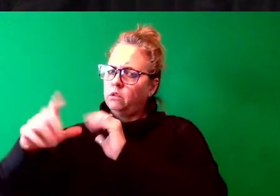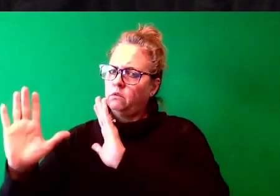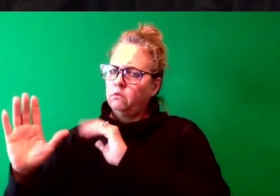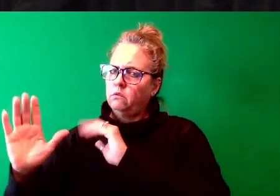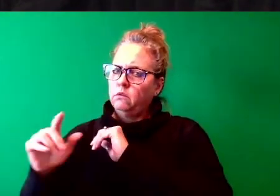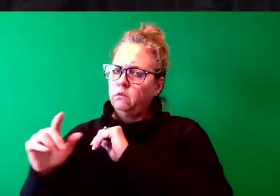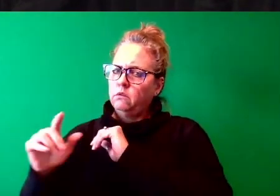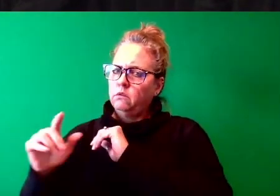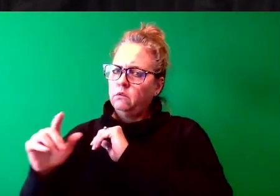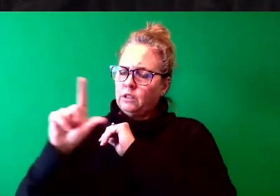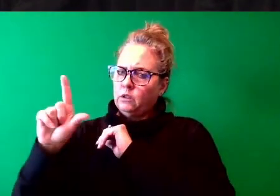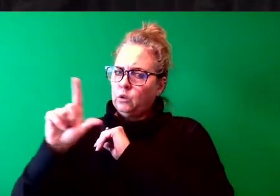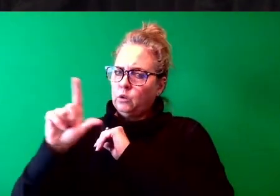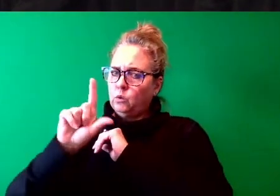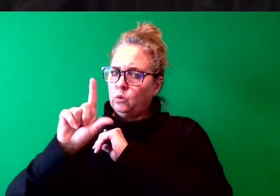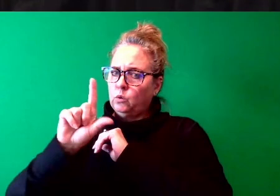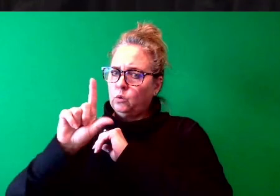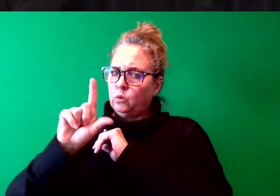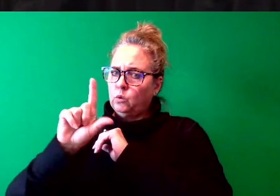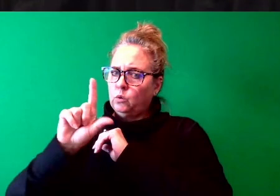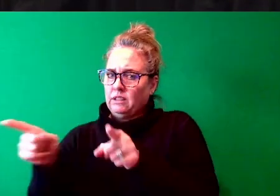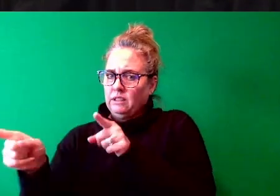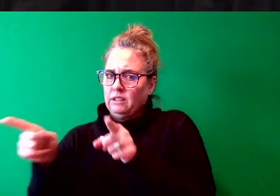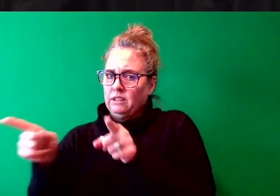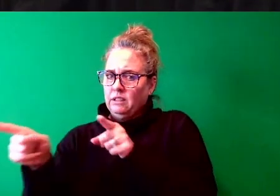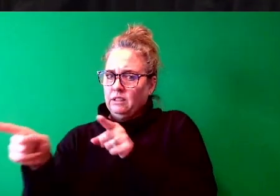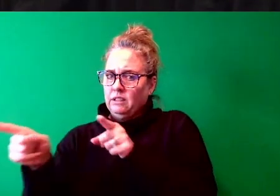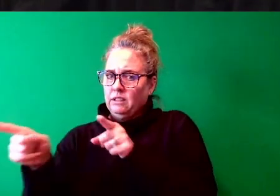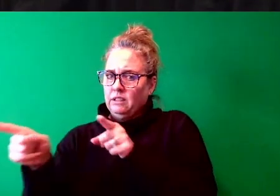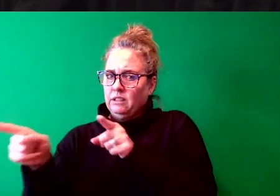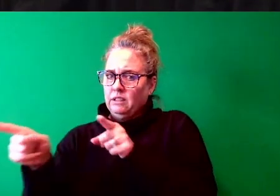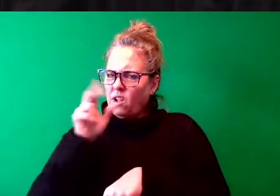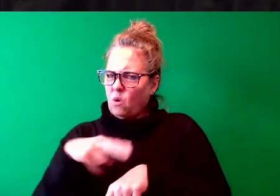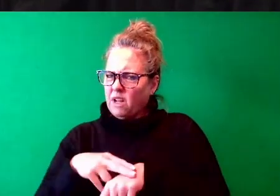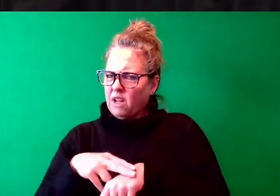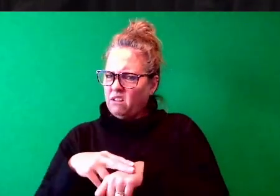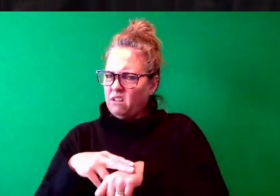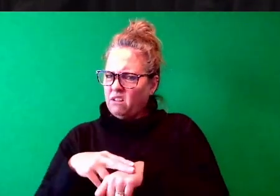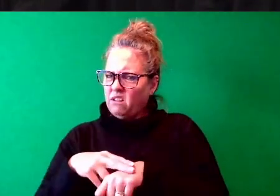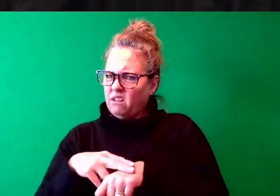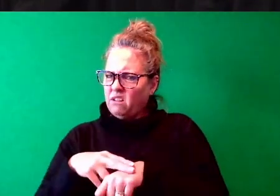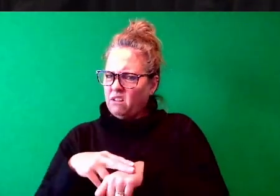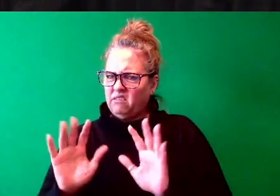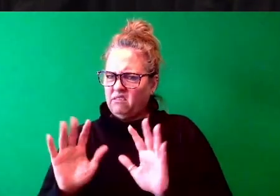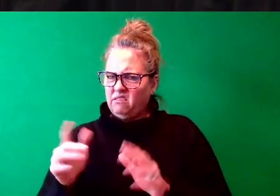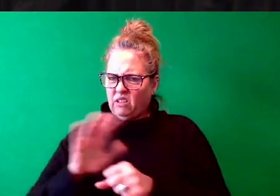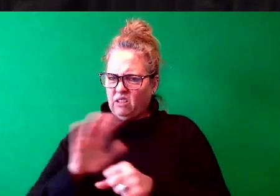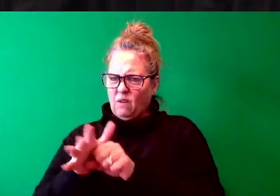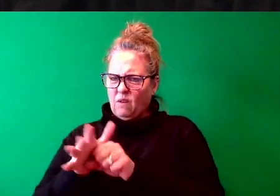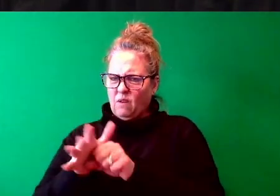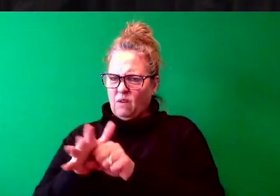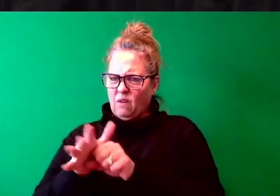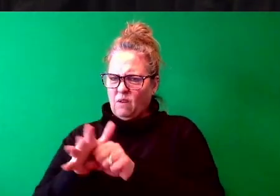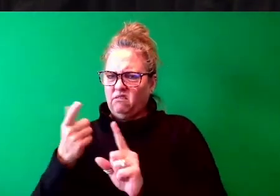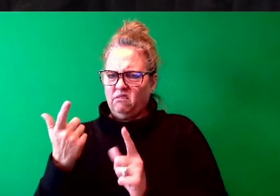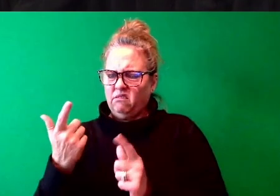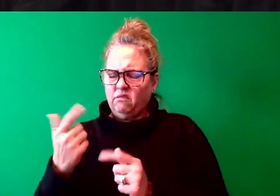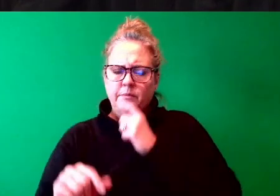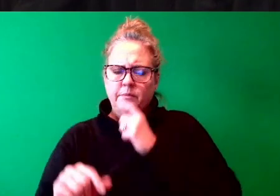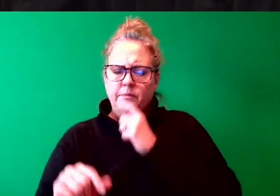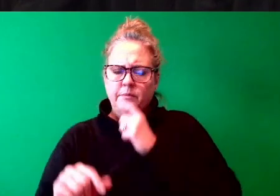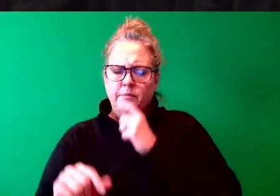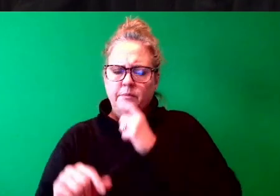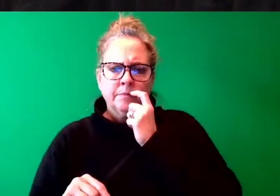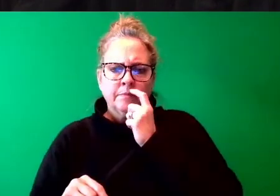to the funding that we're receiving for COVID. And then also we've had to close programs and reduce services. So our funding there's a lot